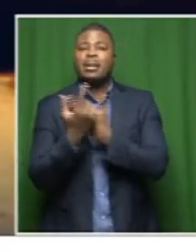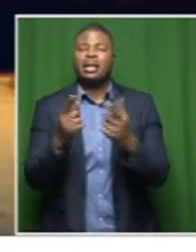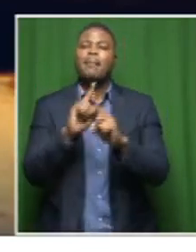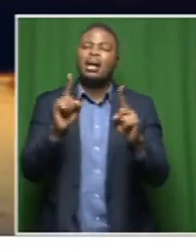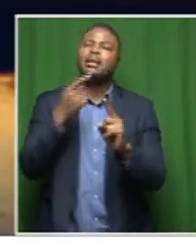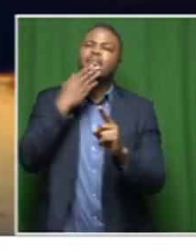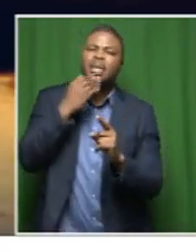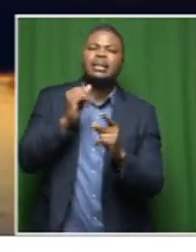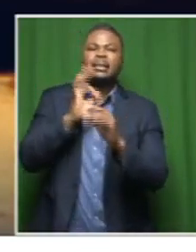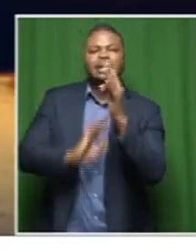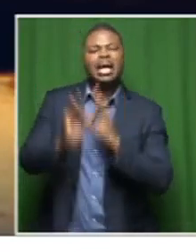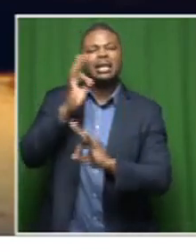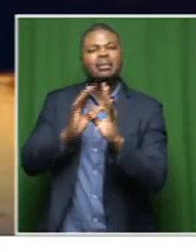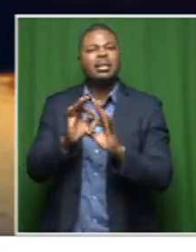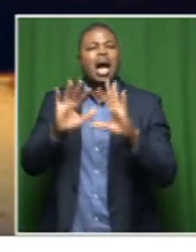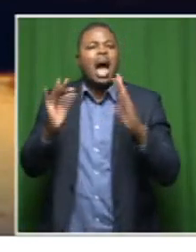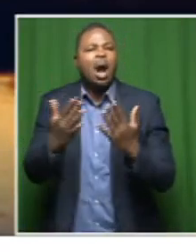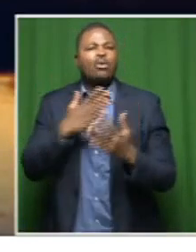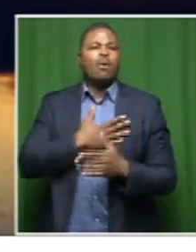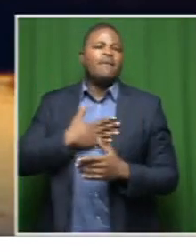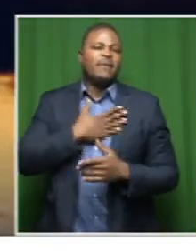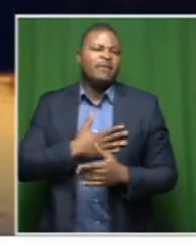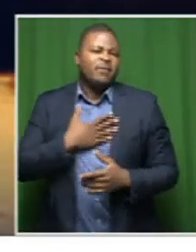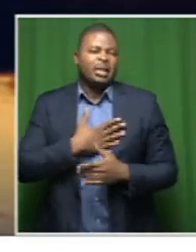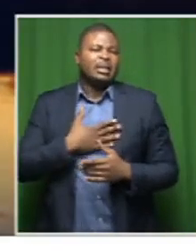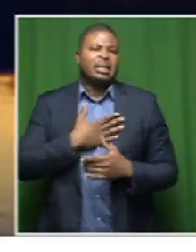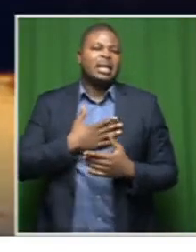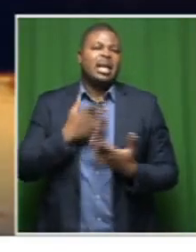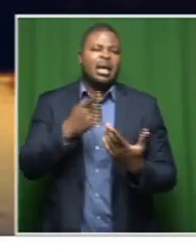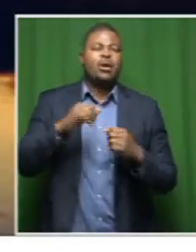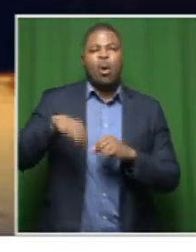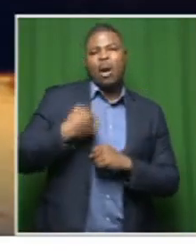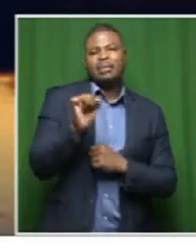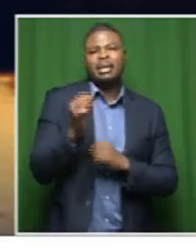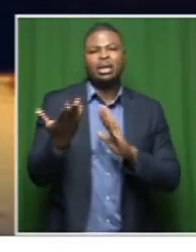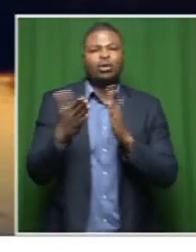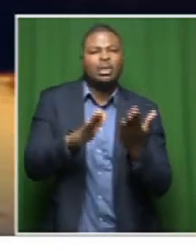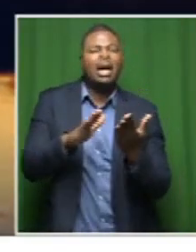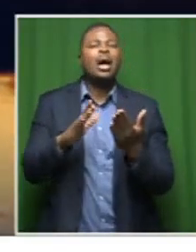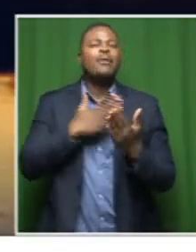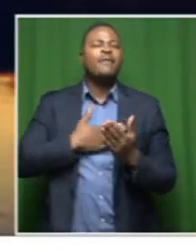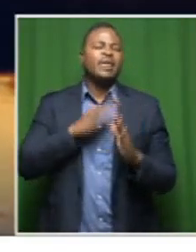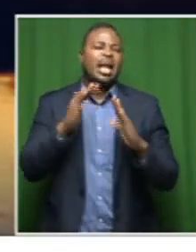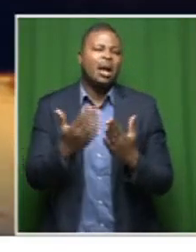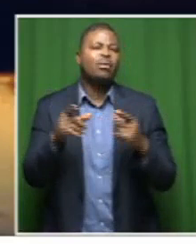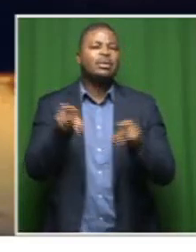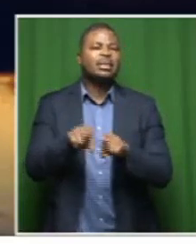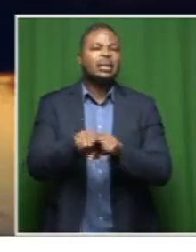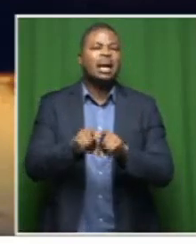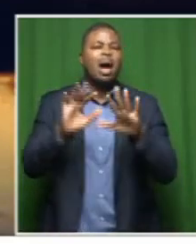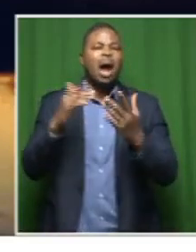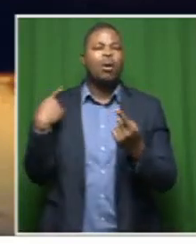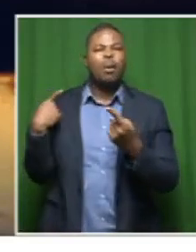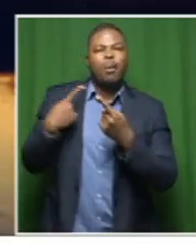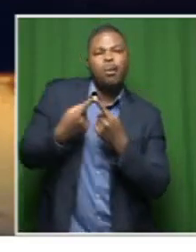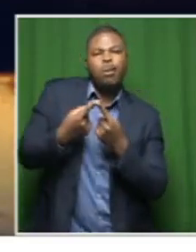talk to us about, how you've been dealing with the death of your husband and how things have progressed